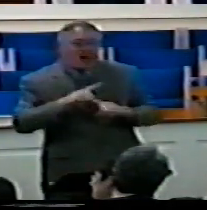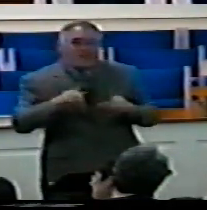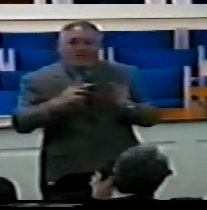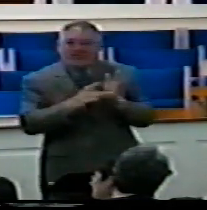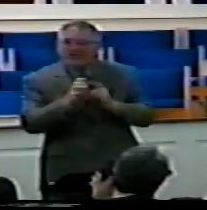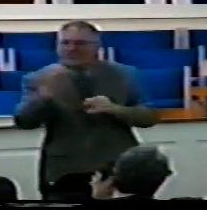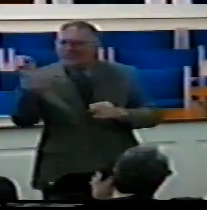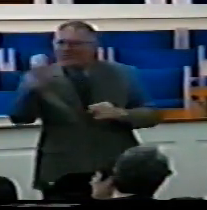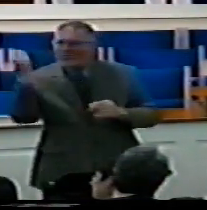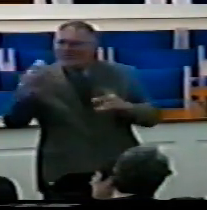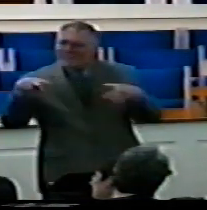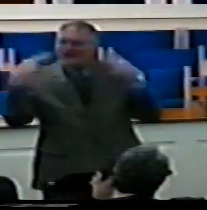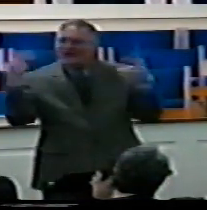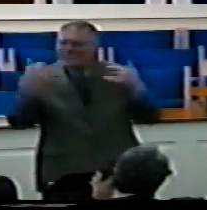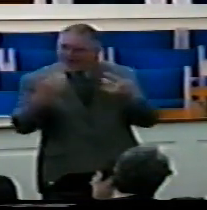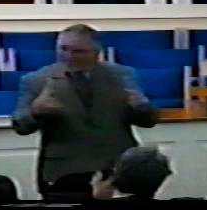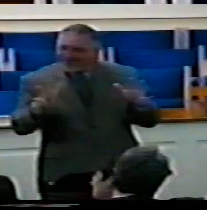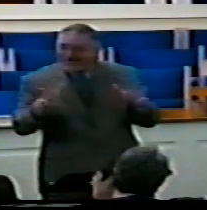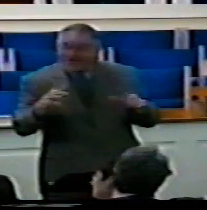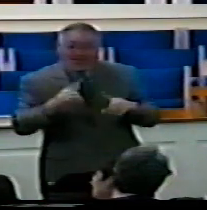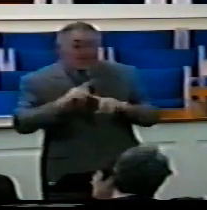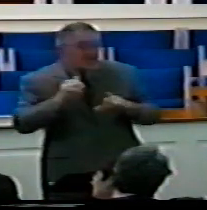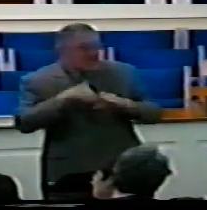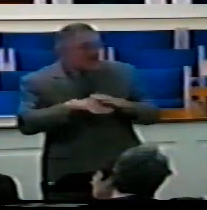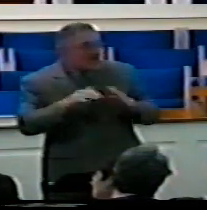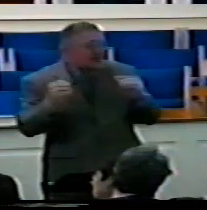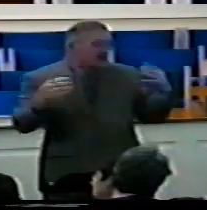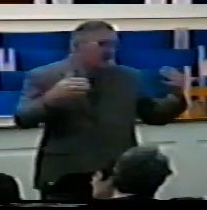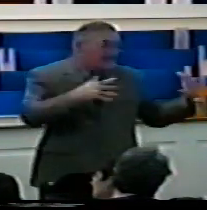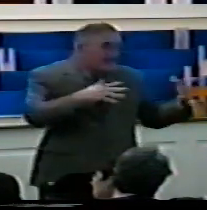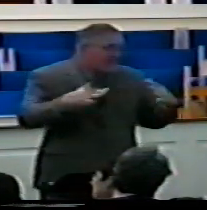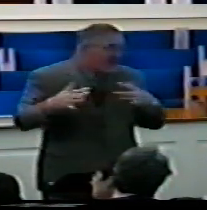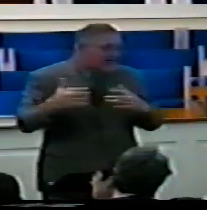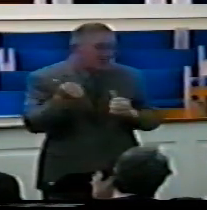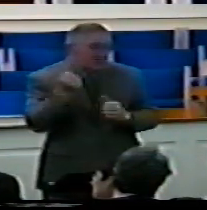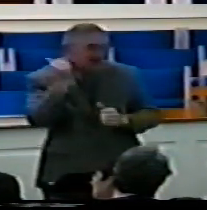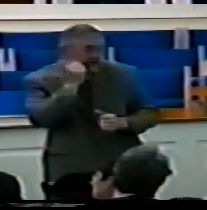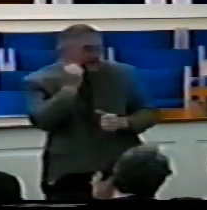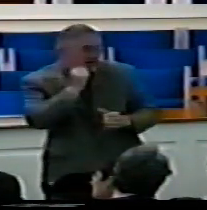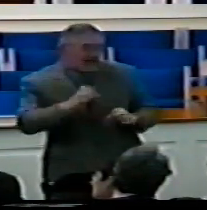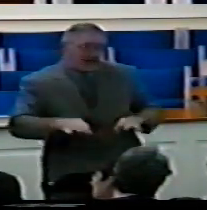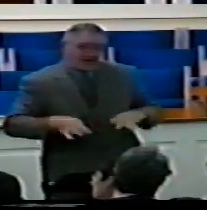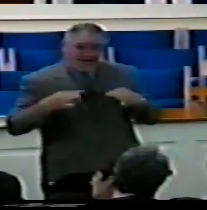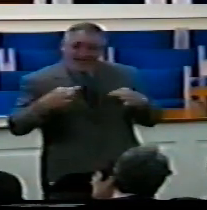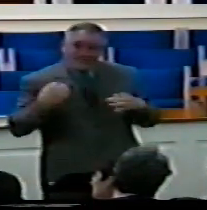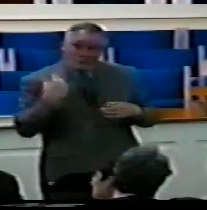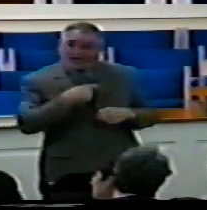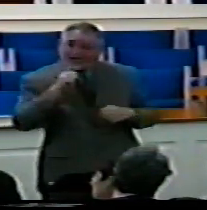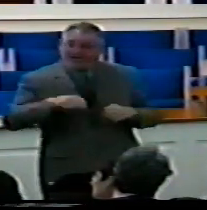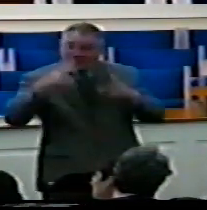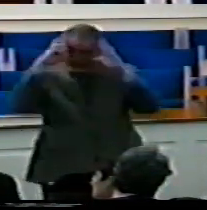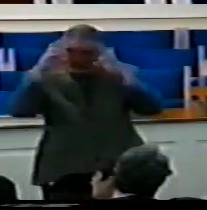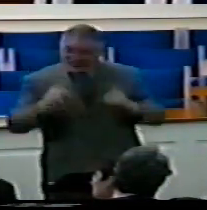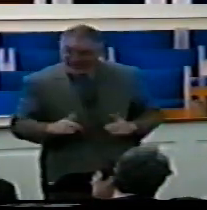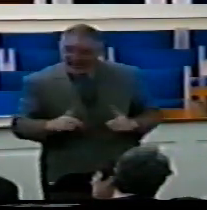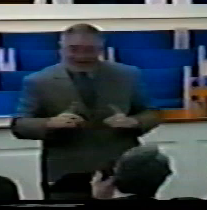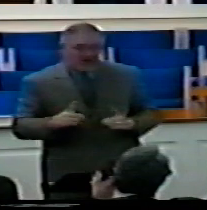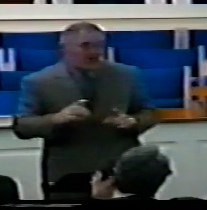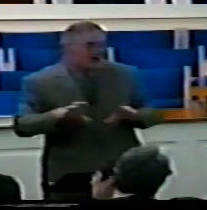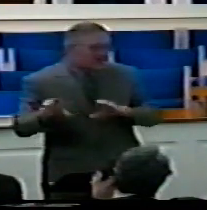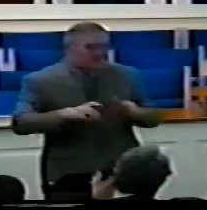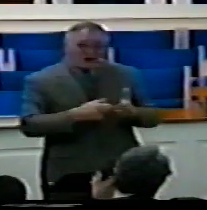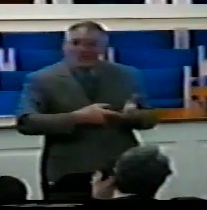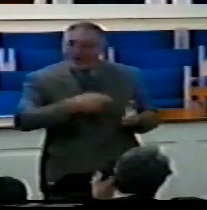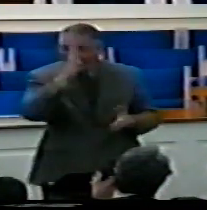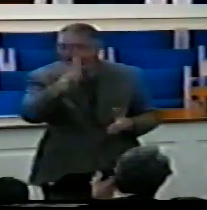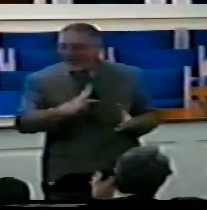But in the battles of everyday life, we don't win them all. But I've decided, I've determined in my life, I'm standing my ground. I would rather Jesus